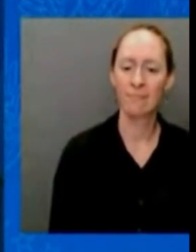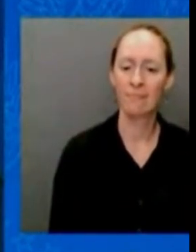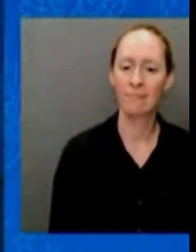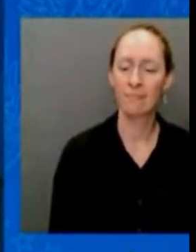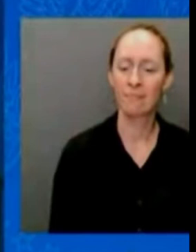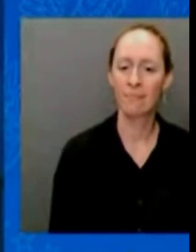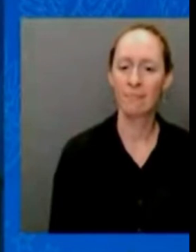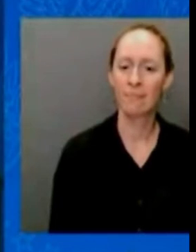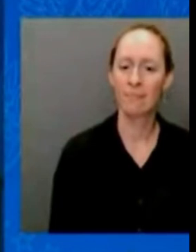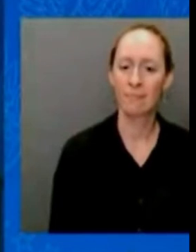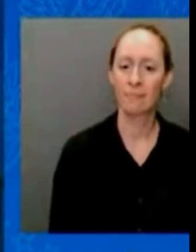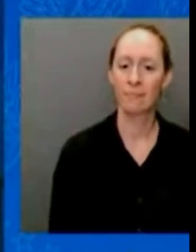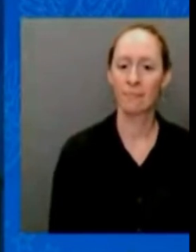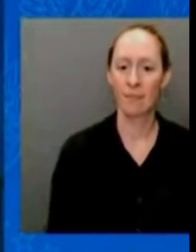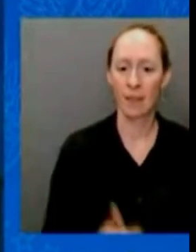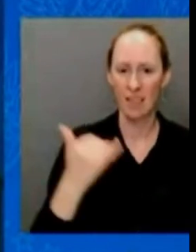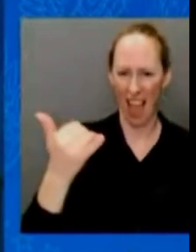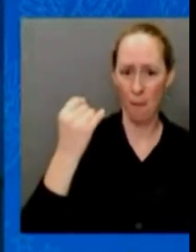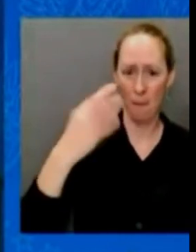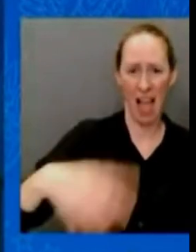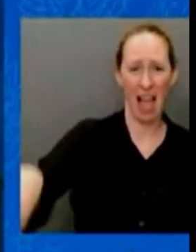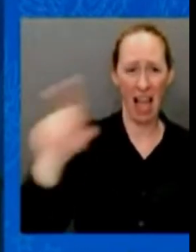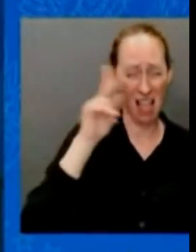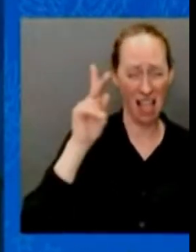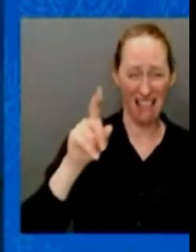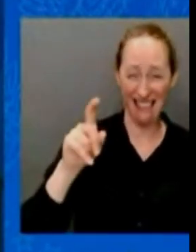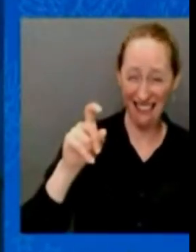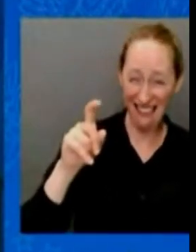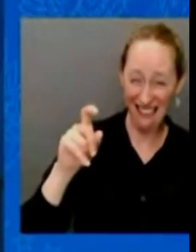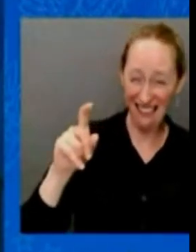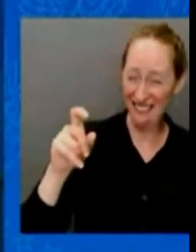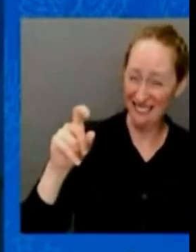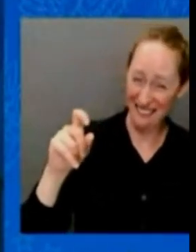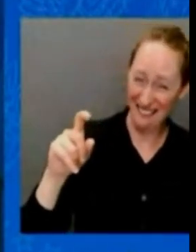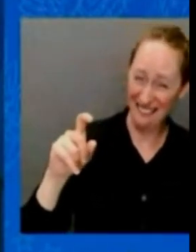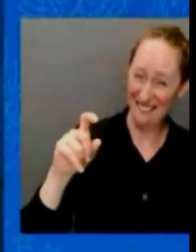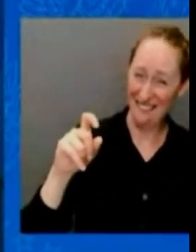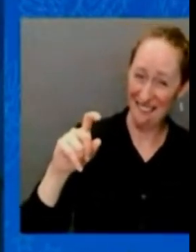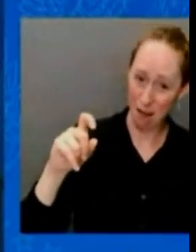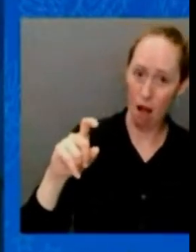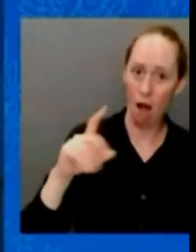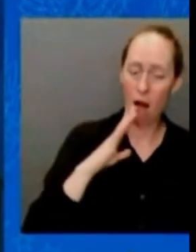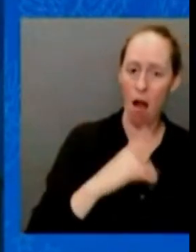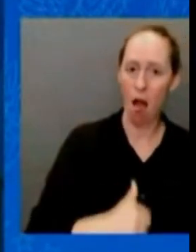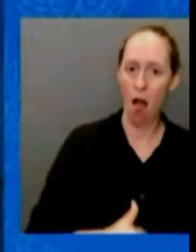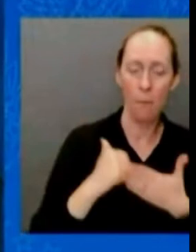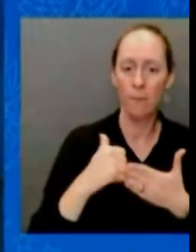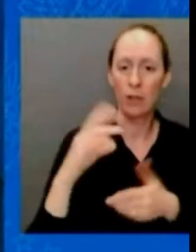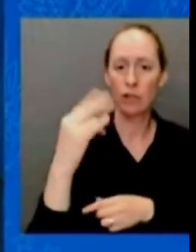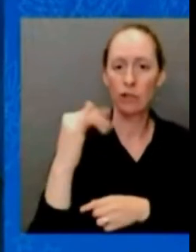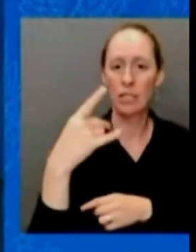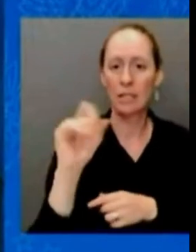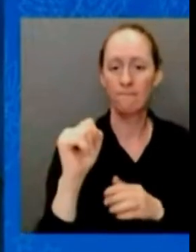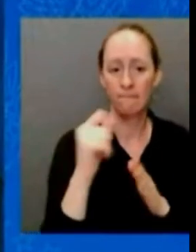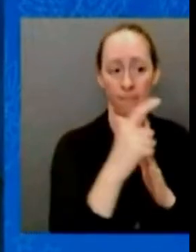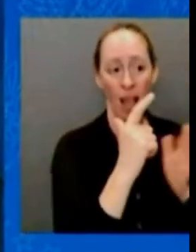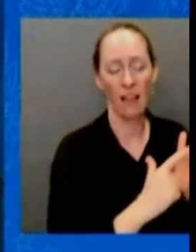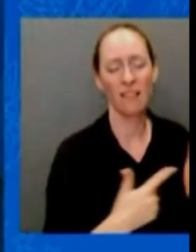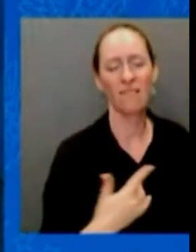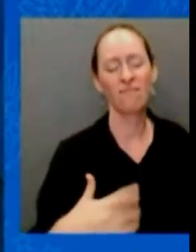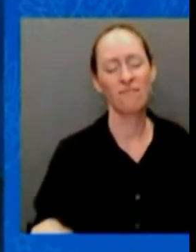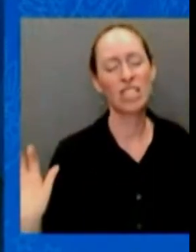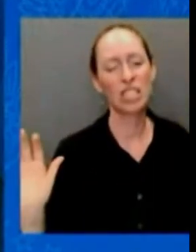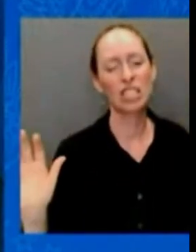few years ago, with the CHIPS Act, totally changes that. Now, with CHIPS Act, we'll make the US and